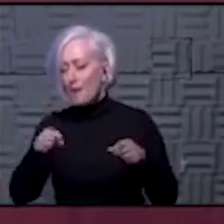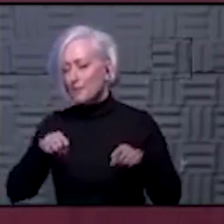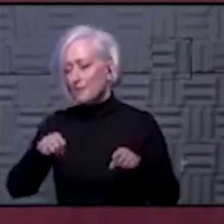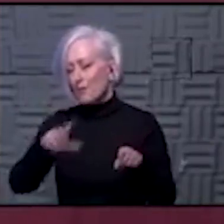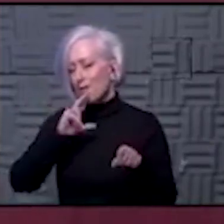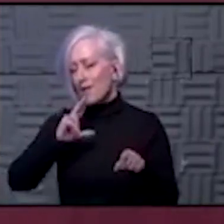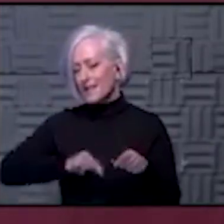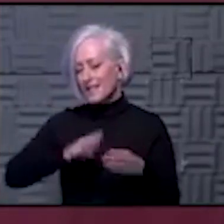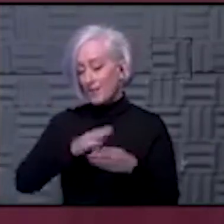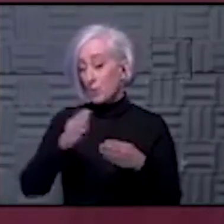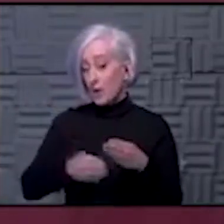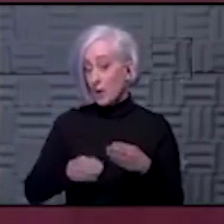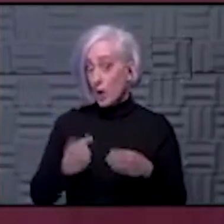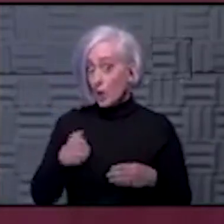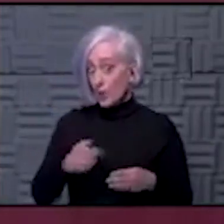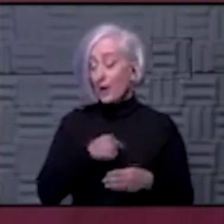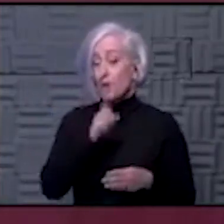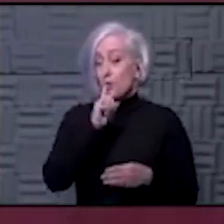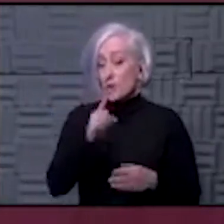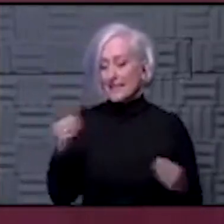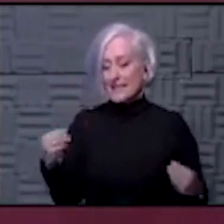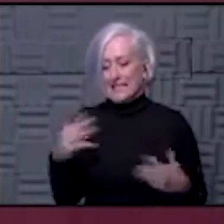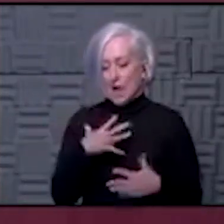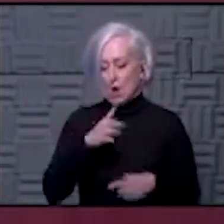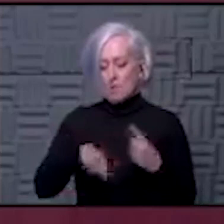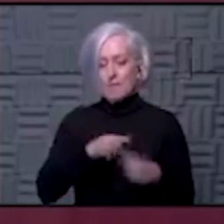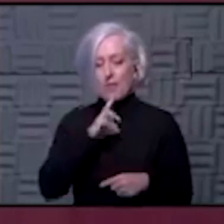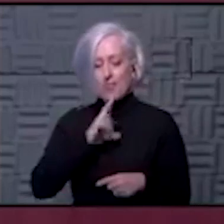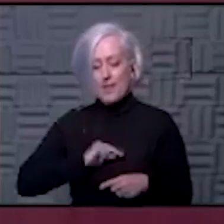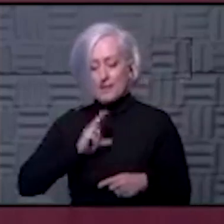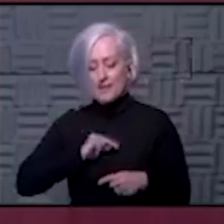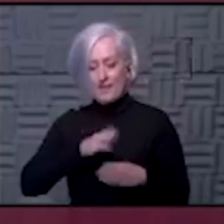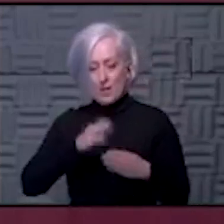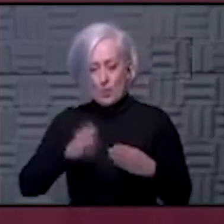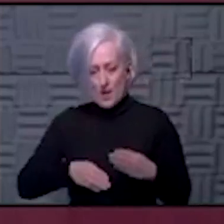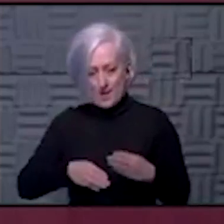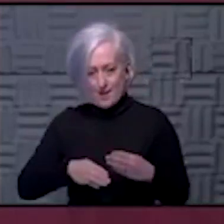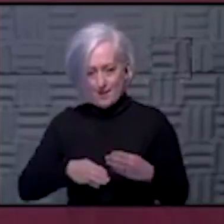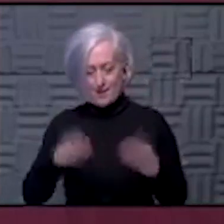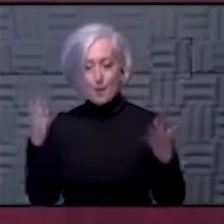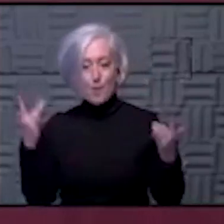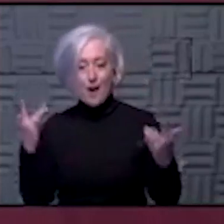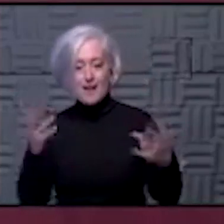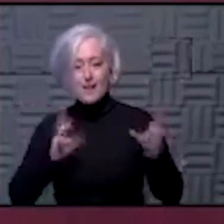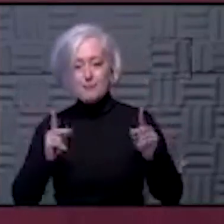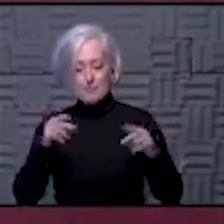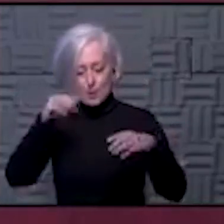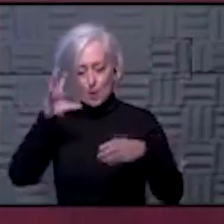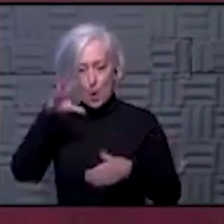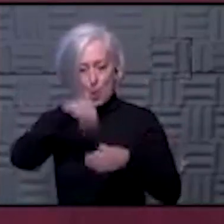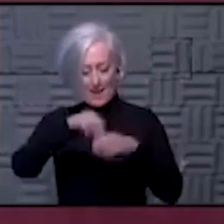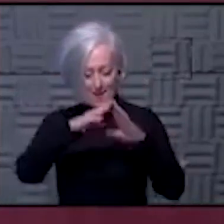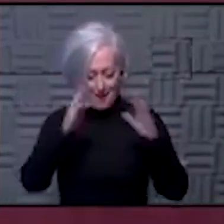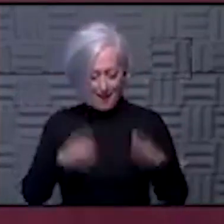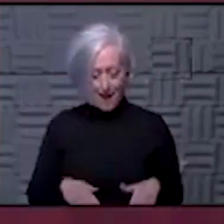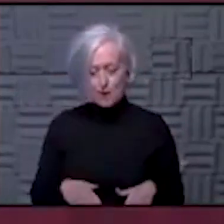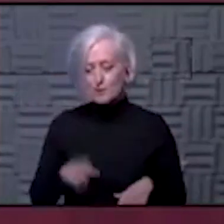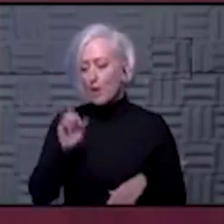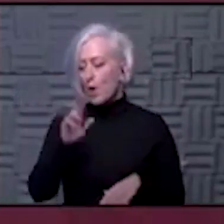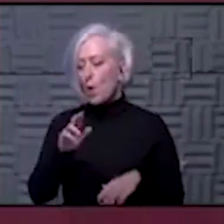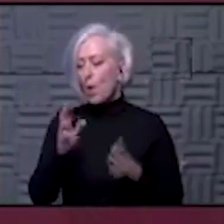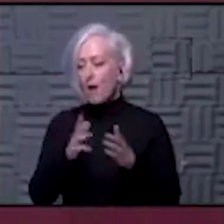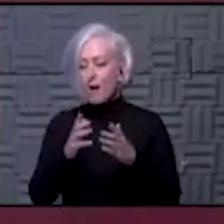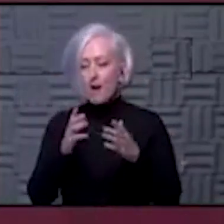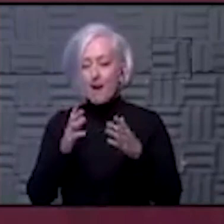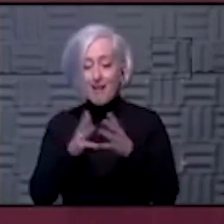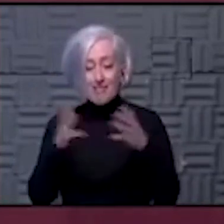really worried. We are scared about the Thanksgiving weekend, because people go inside, large group gatherings. They may want to